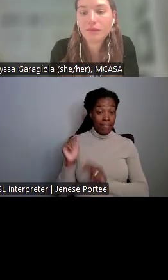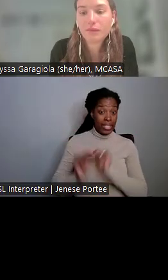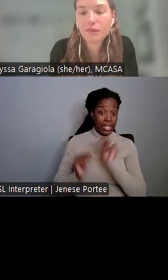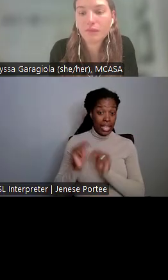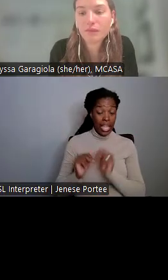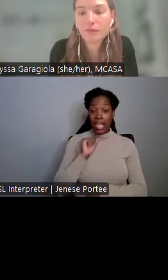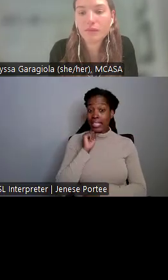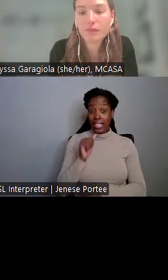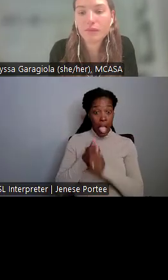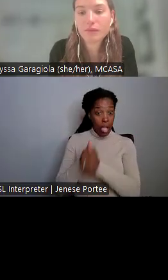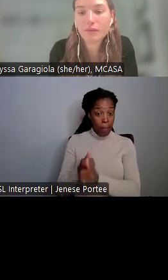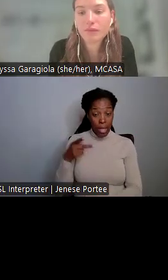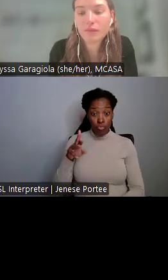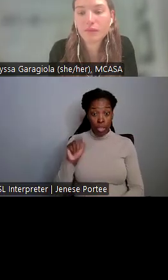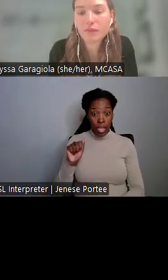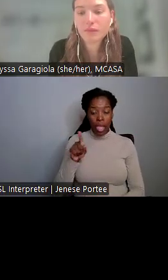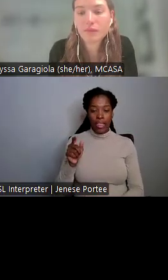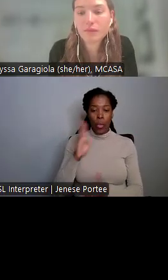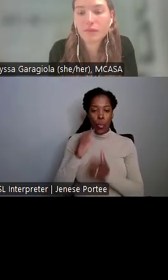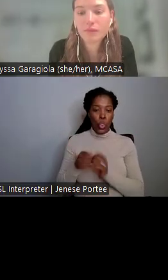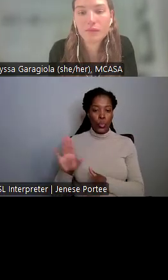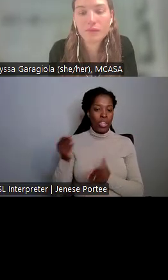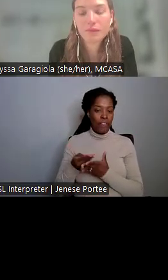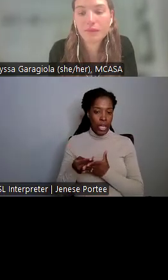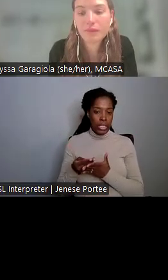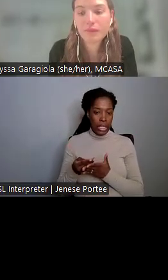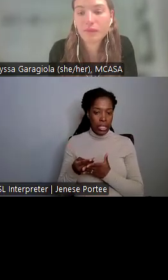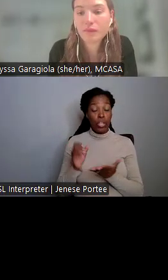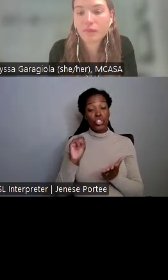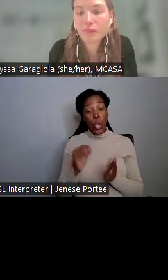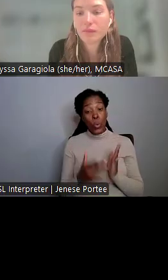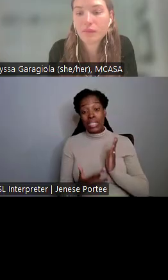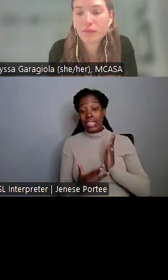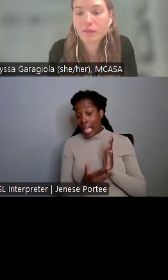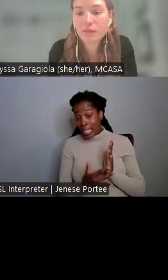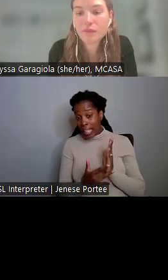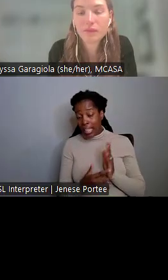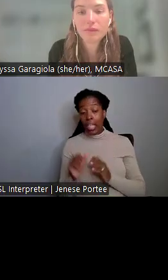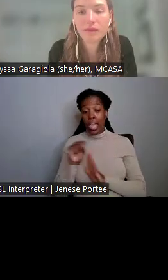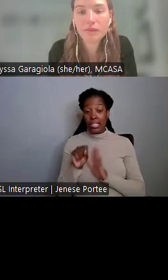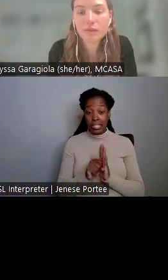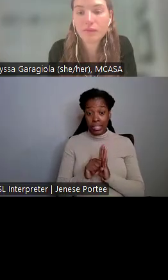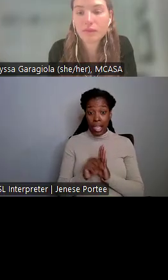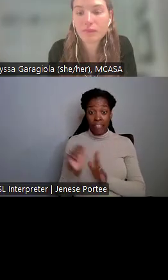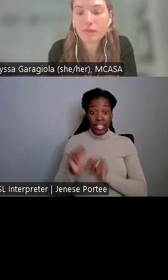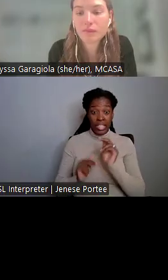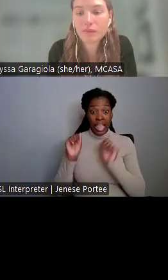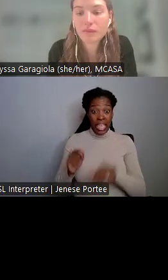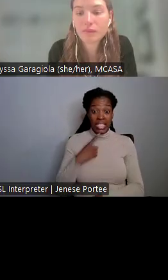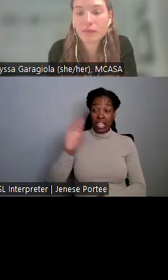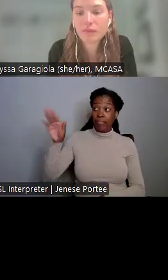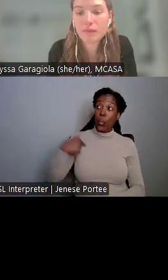with PREA, they lose funding. So technically, a state facility can say, we don't want the funding. And